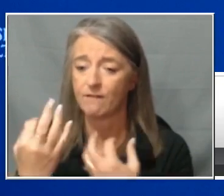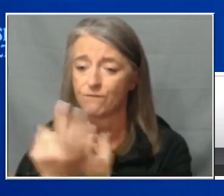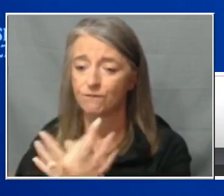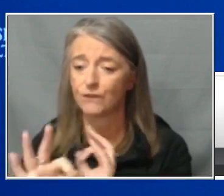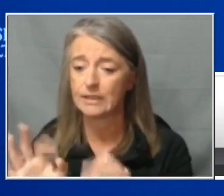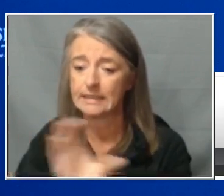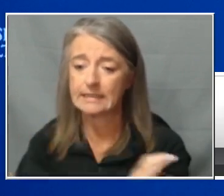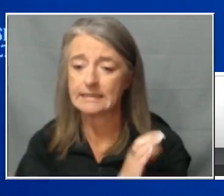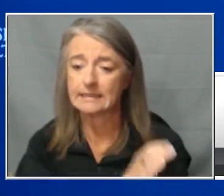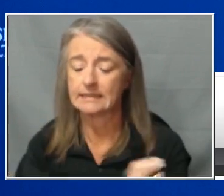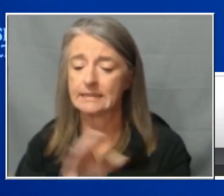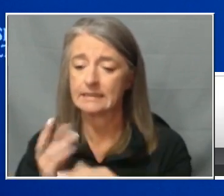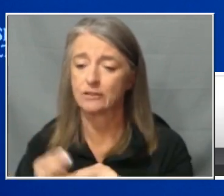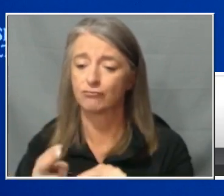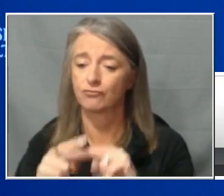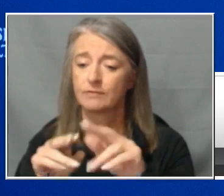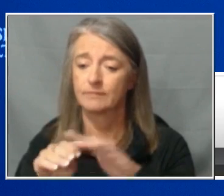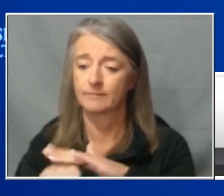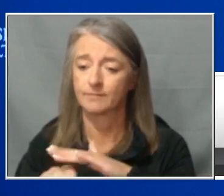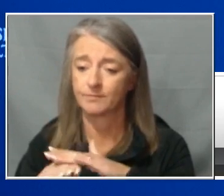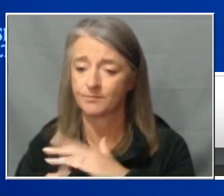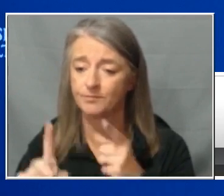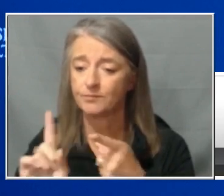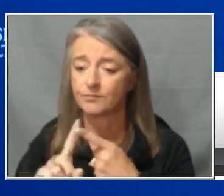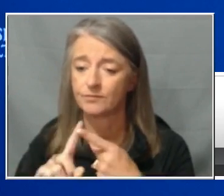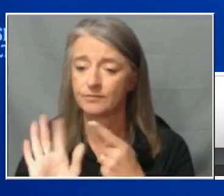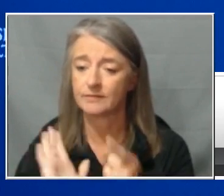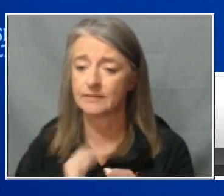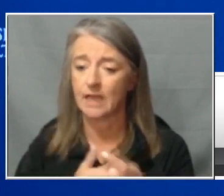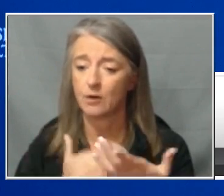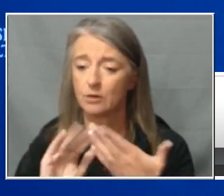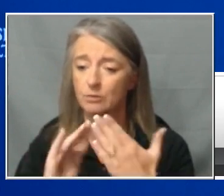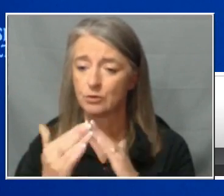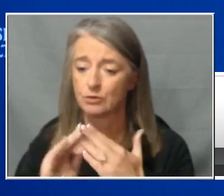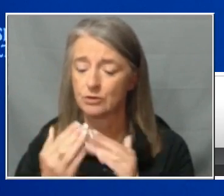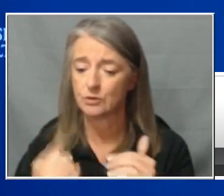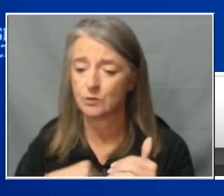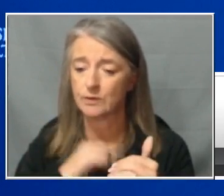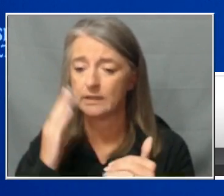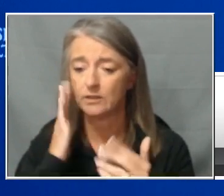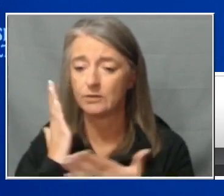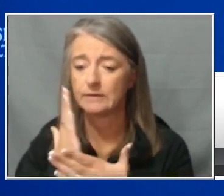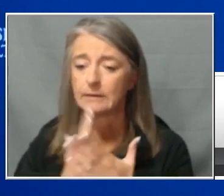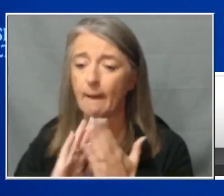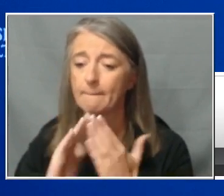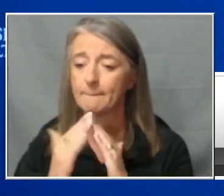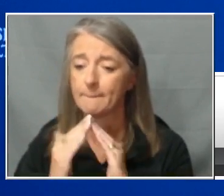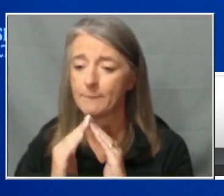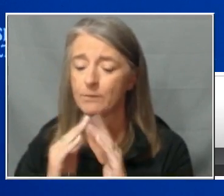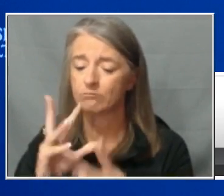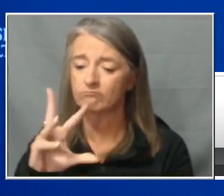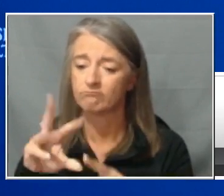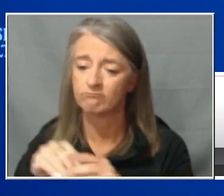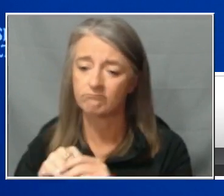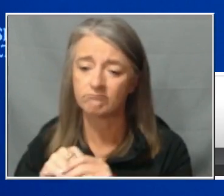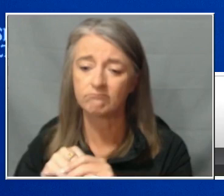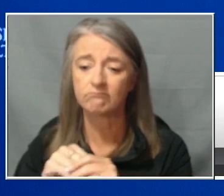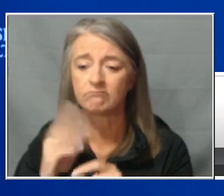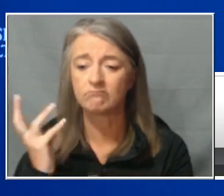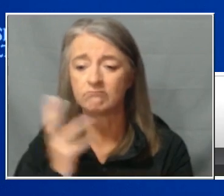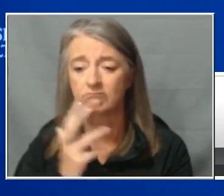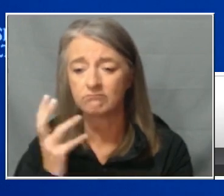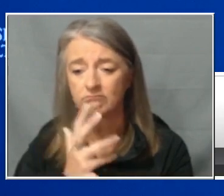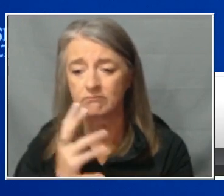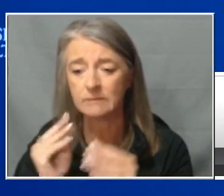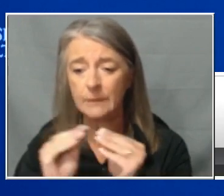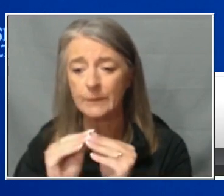increasing access to our communities. And we know that certain communities are harder hit than others as well, and